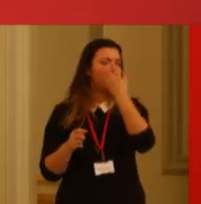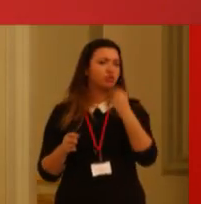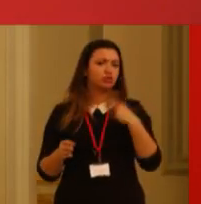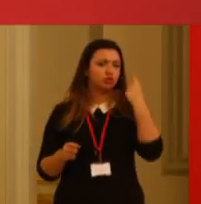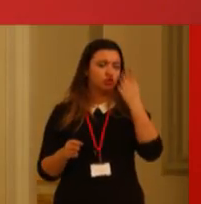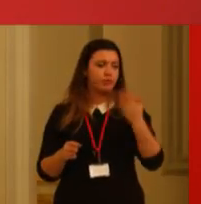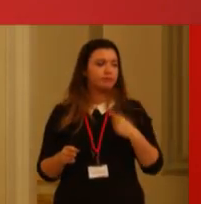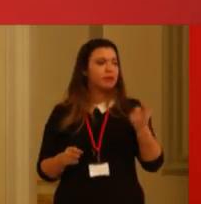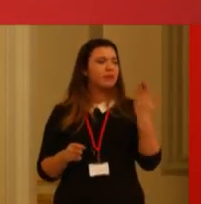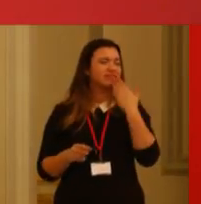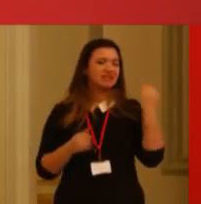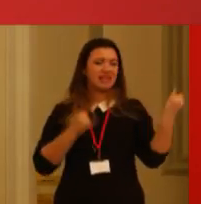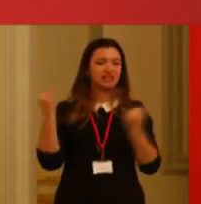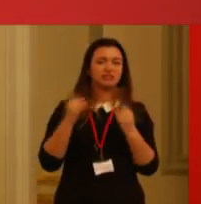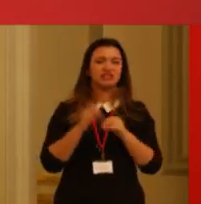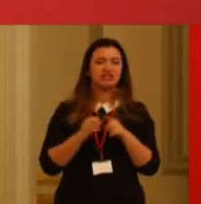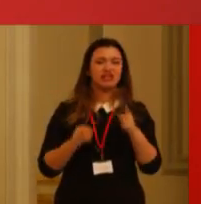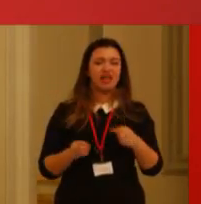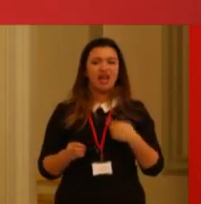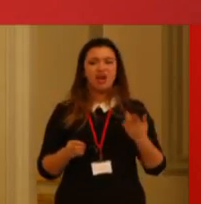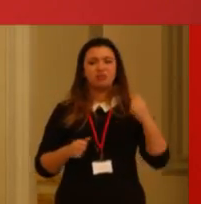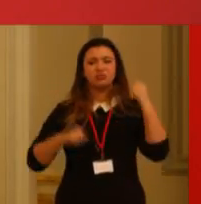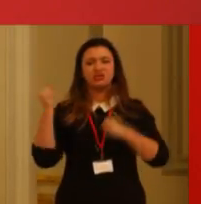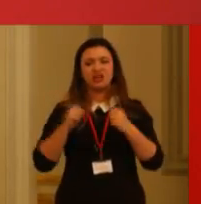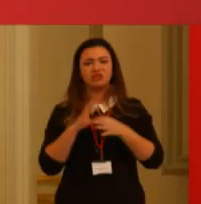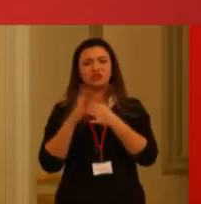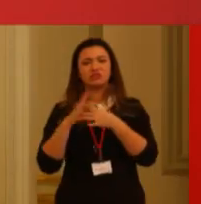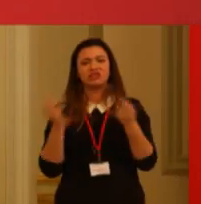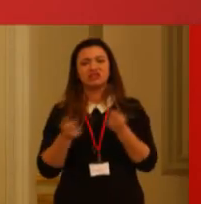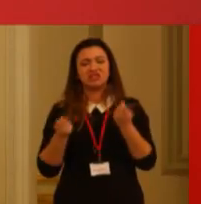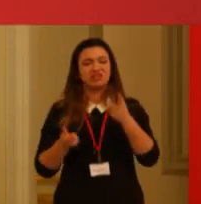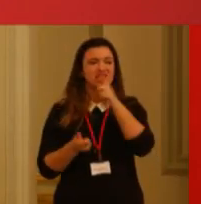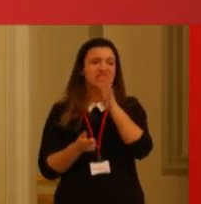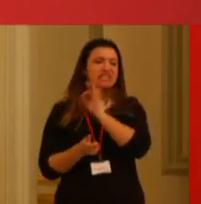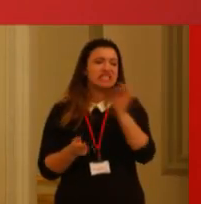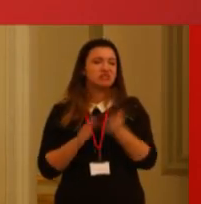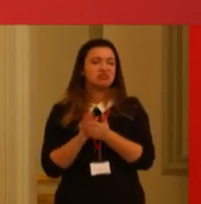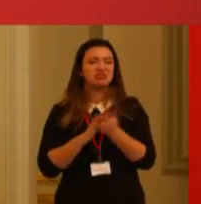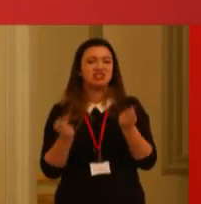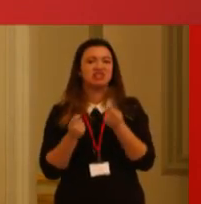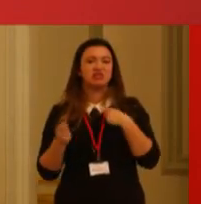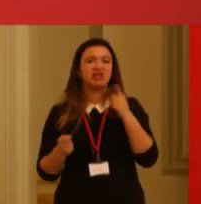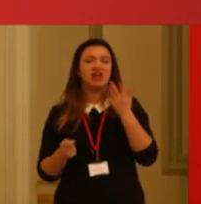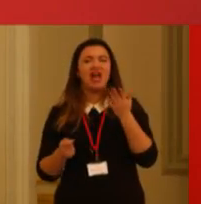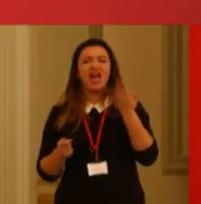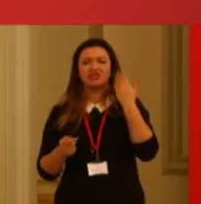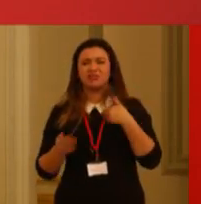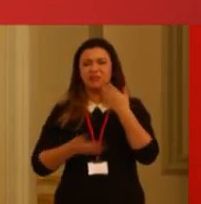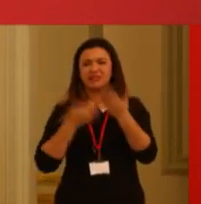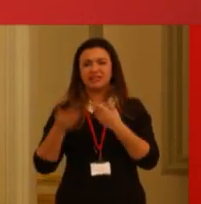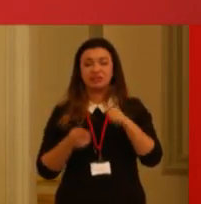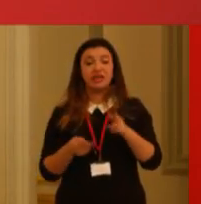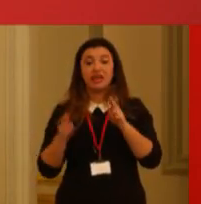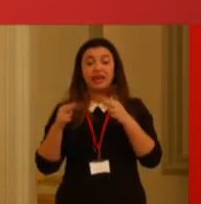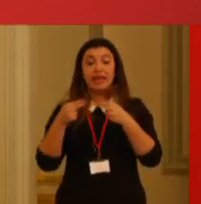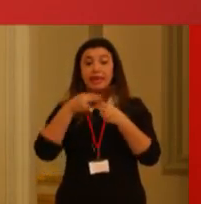amongst youngsters. There's a great deal sort of around they don't confront dissenting opinion, and